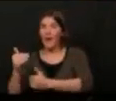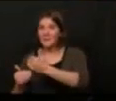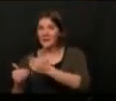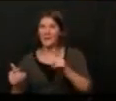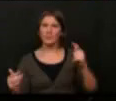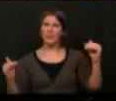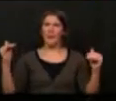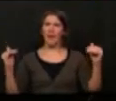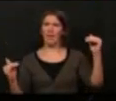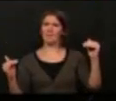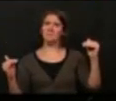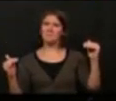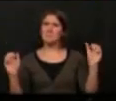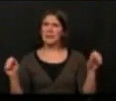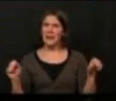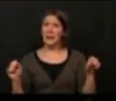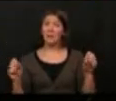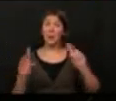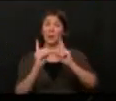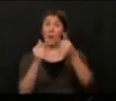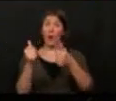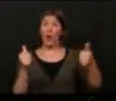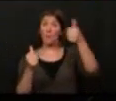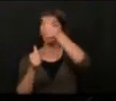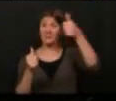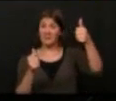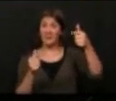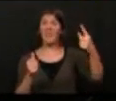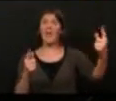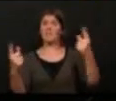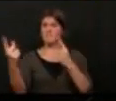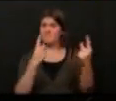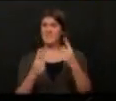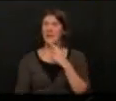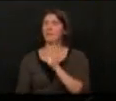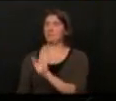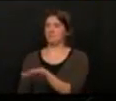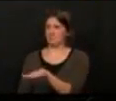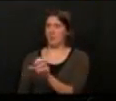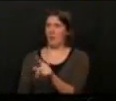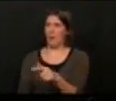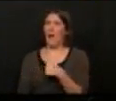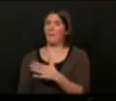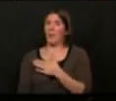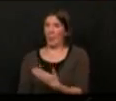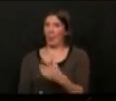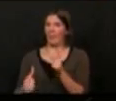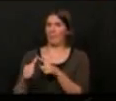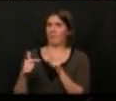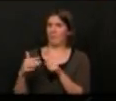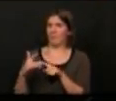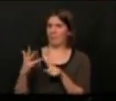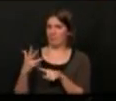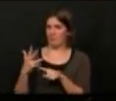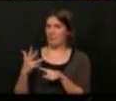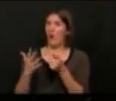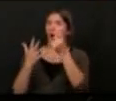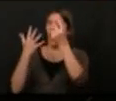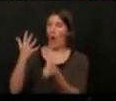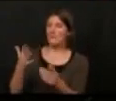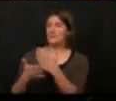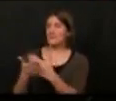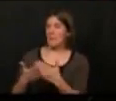think we have department heads that were willing to come forward and say, this is what we can do without. This would